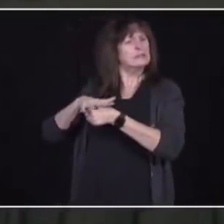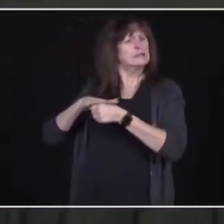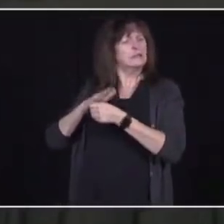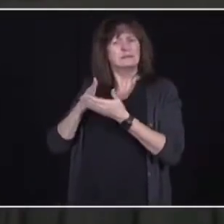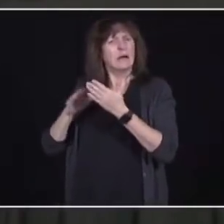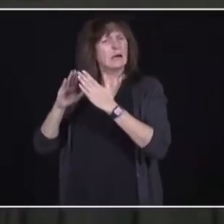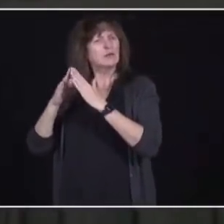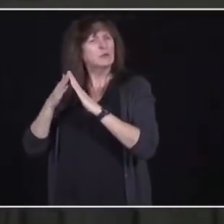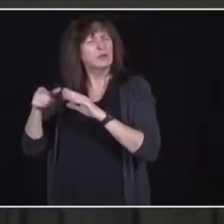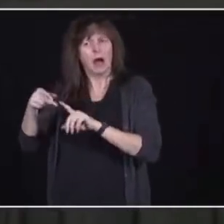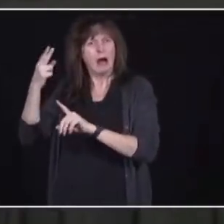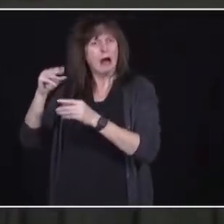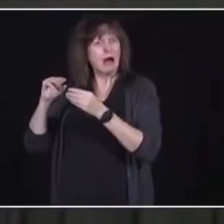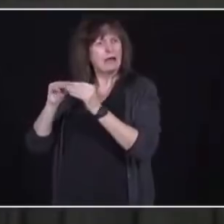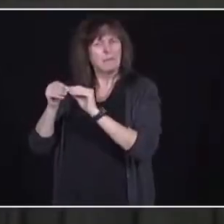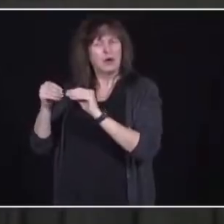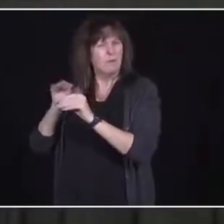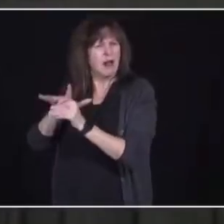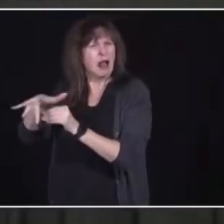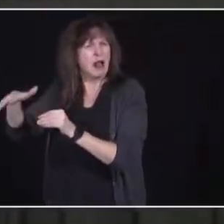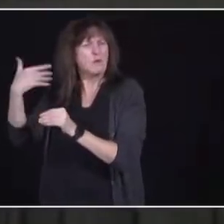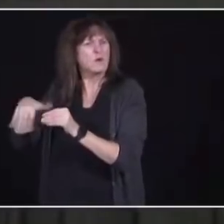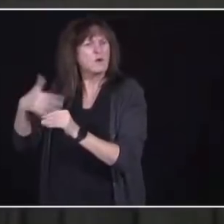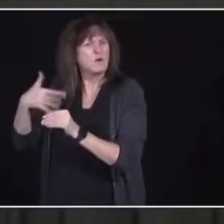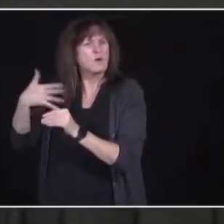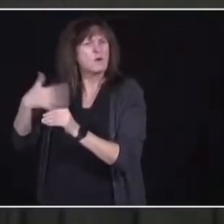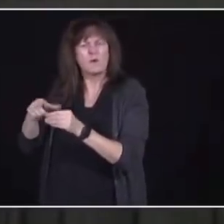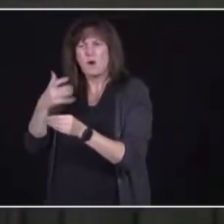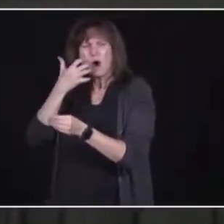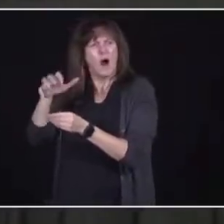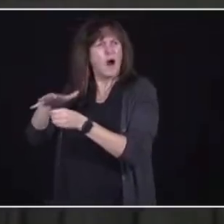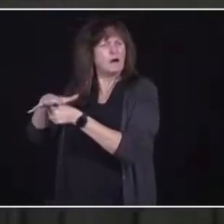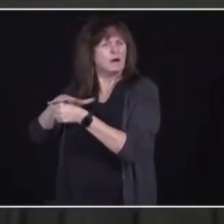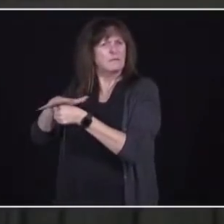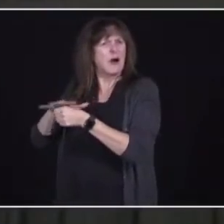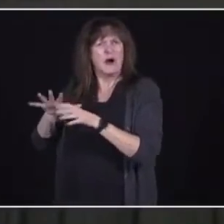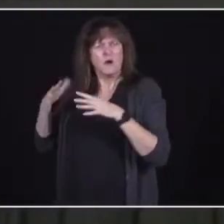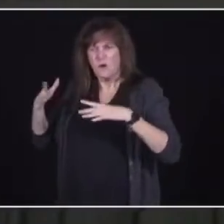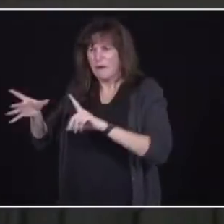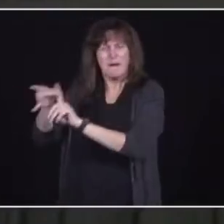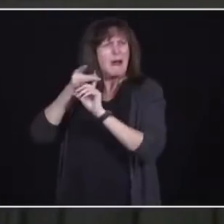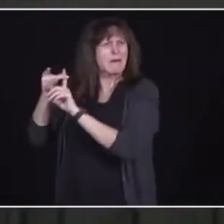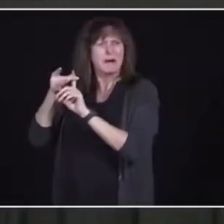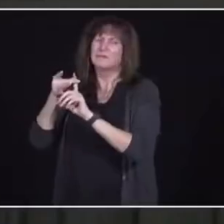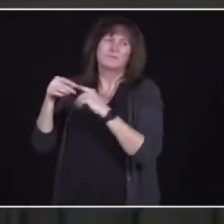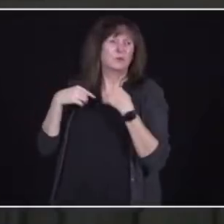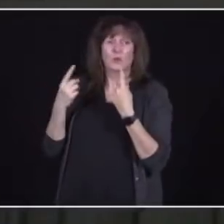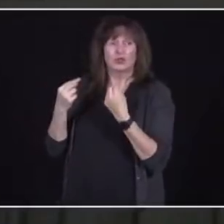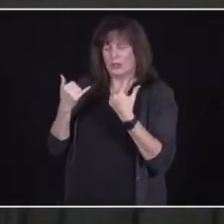of the doctors told me, the neighborhood is hot with COVID-19. We want to get to those populations clearly.